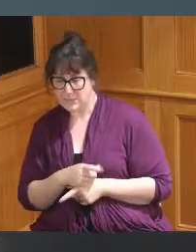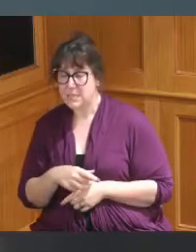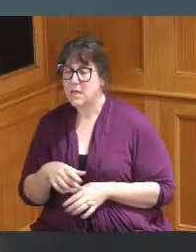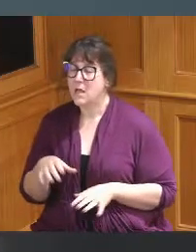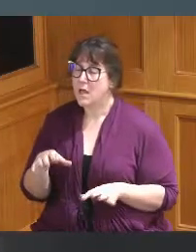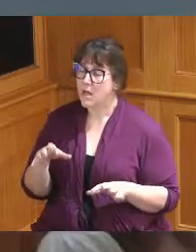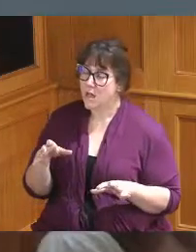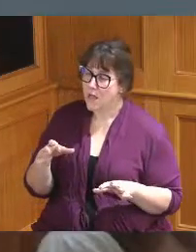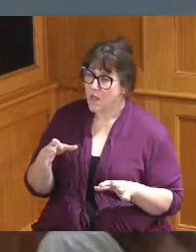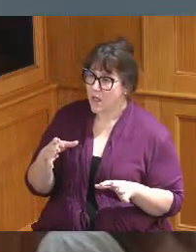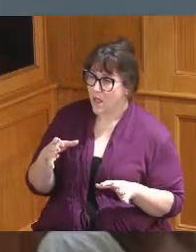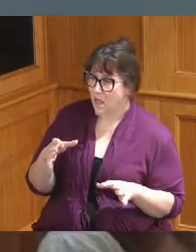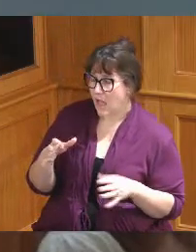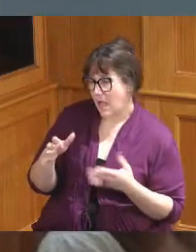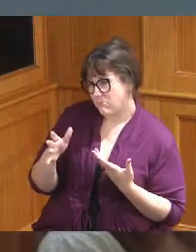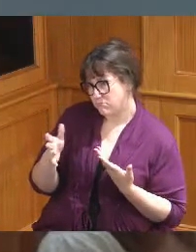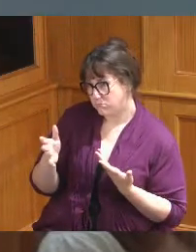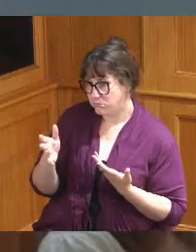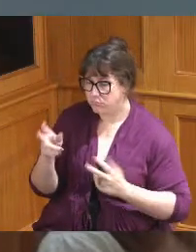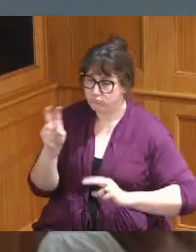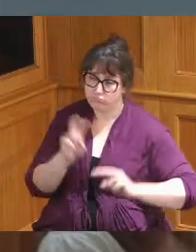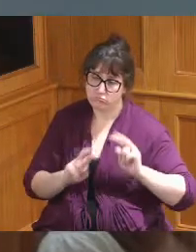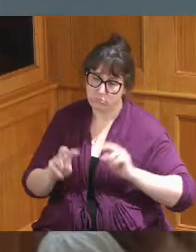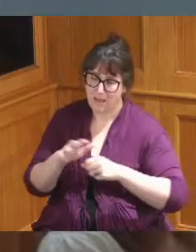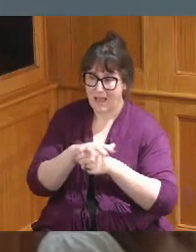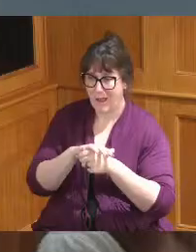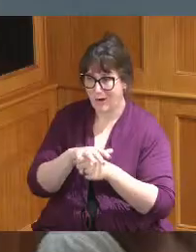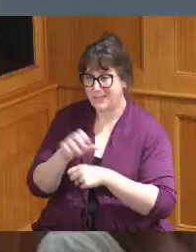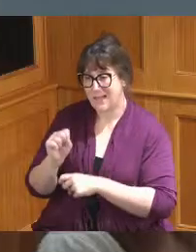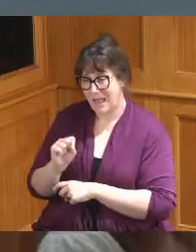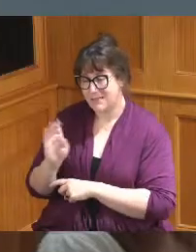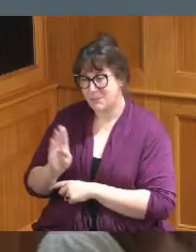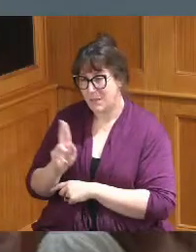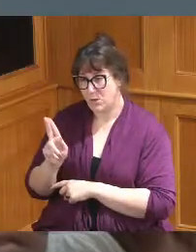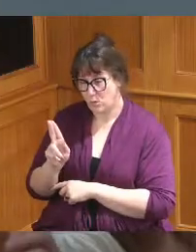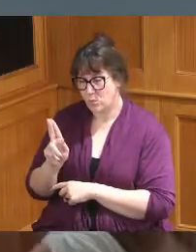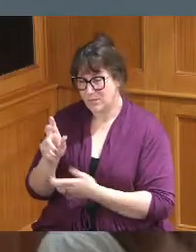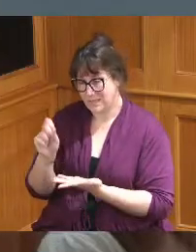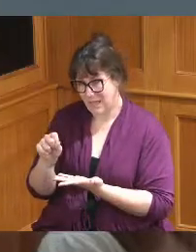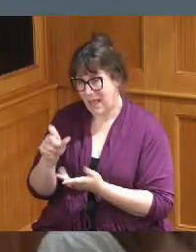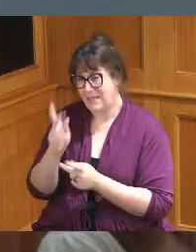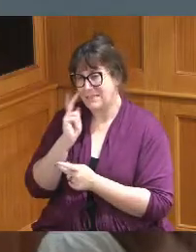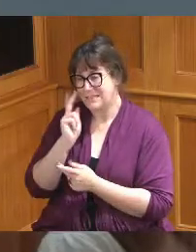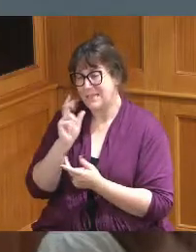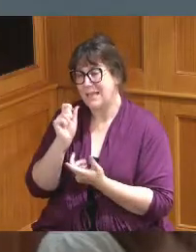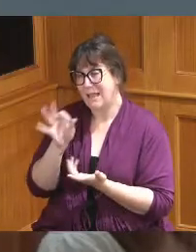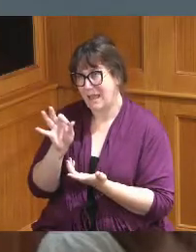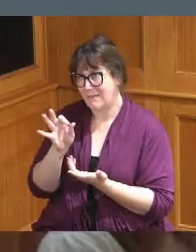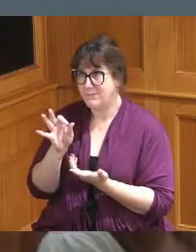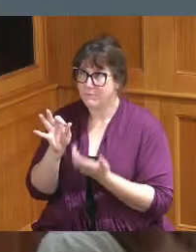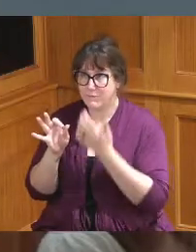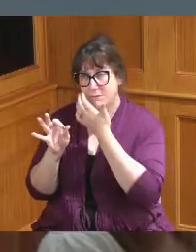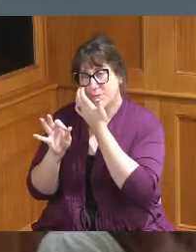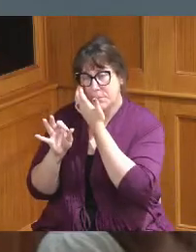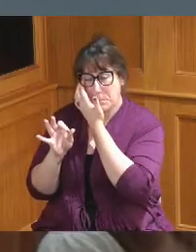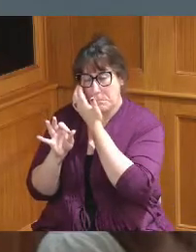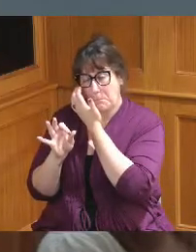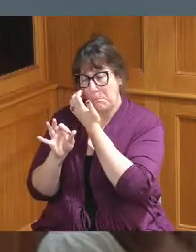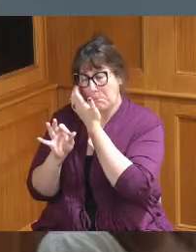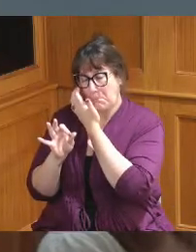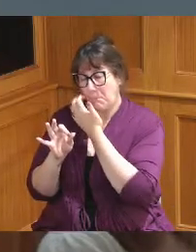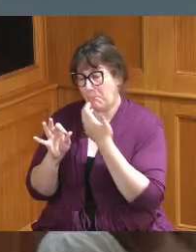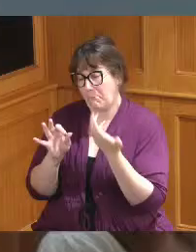It is looking at areas where there are SBUs and seeing if there is